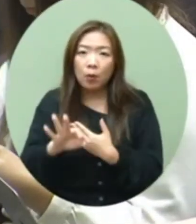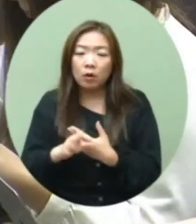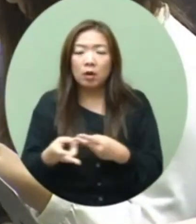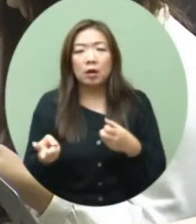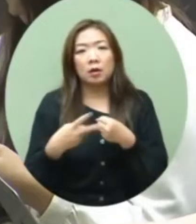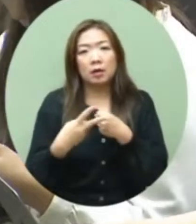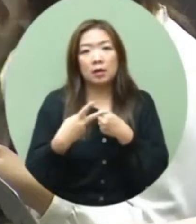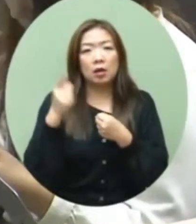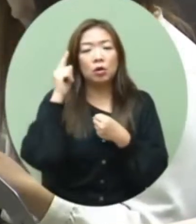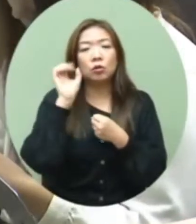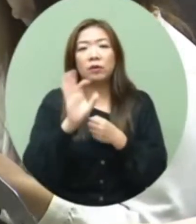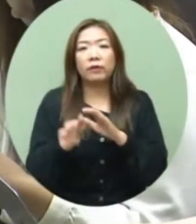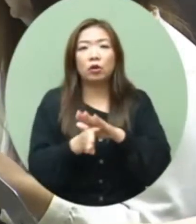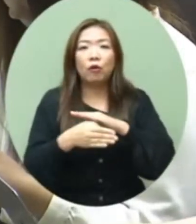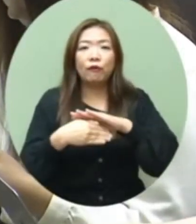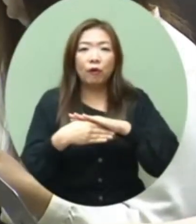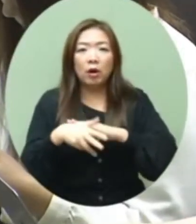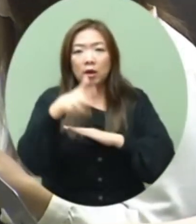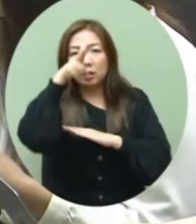received a certain number of